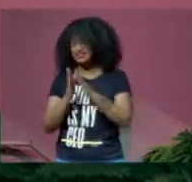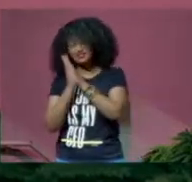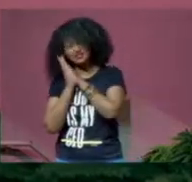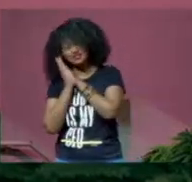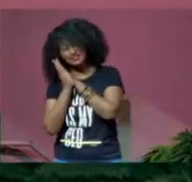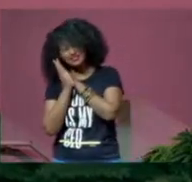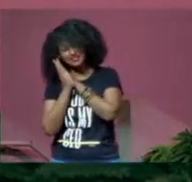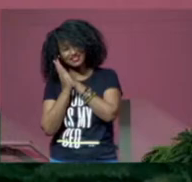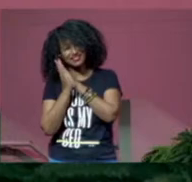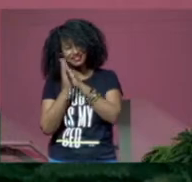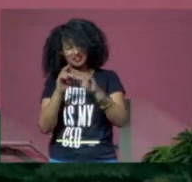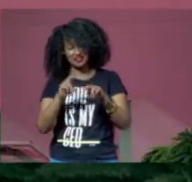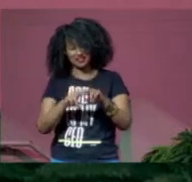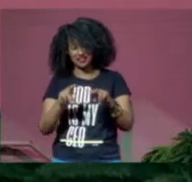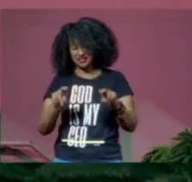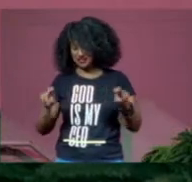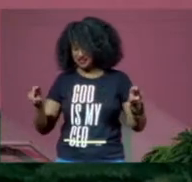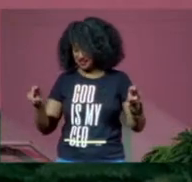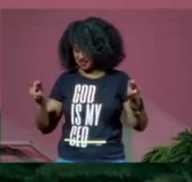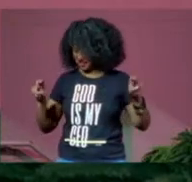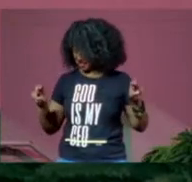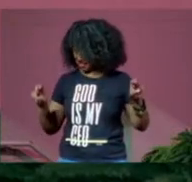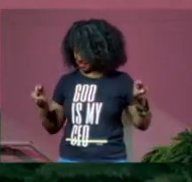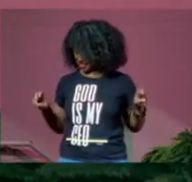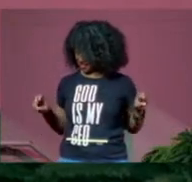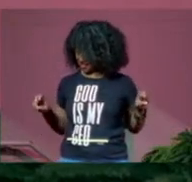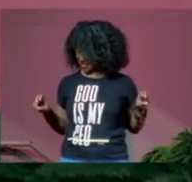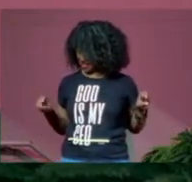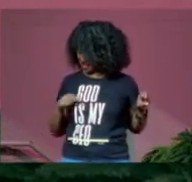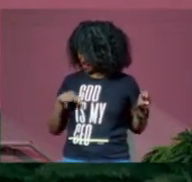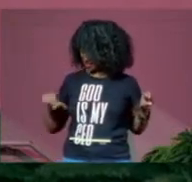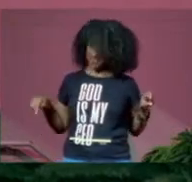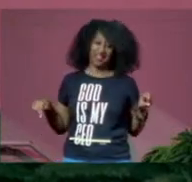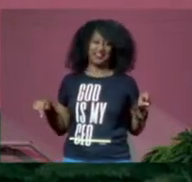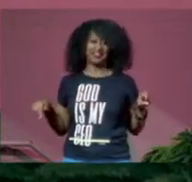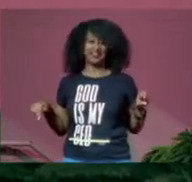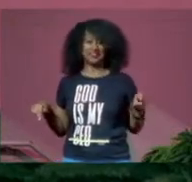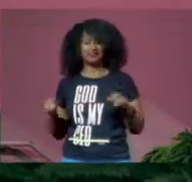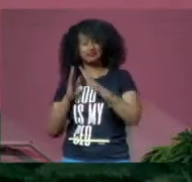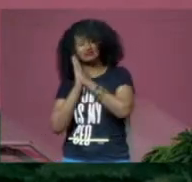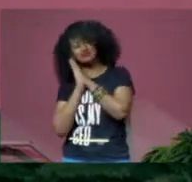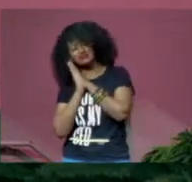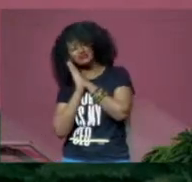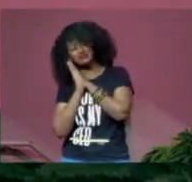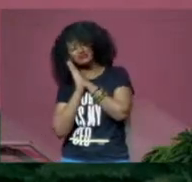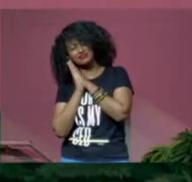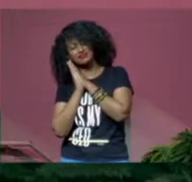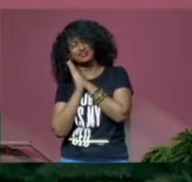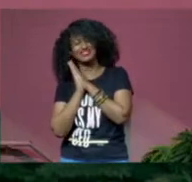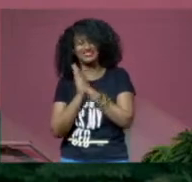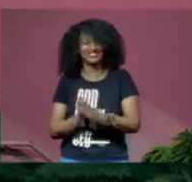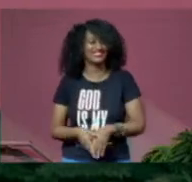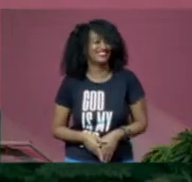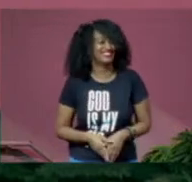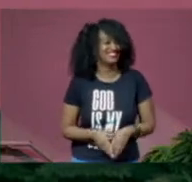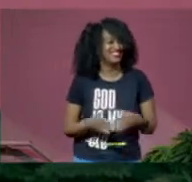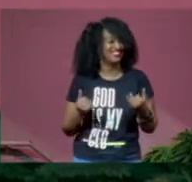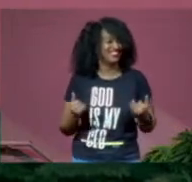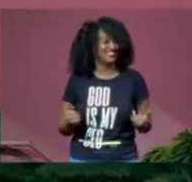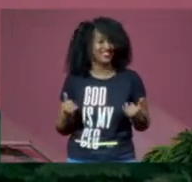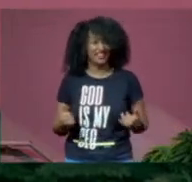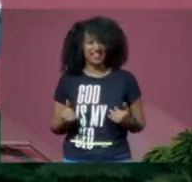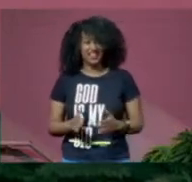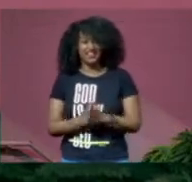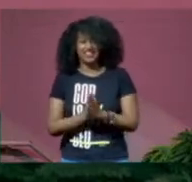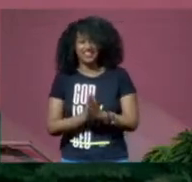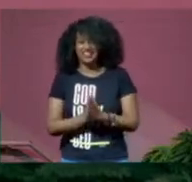back pew, and we would be sleeping. They would just be in there praying. They would be in there laying hand. They'd come by and we'd be sleeping. Every now and then they just anoint us with oil